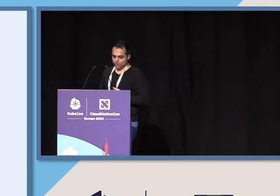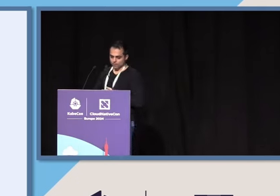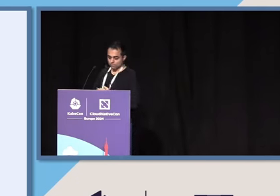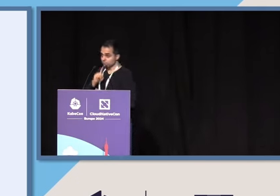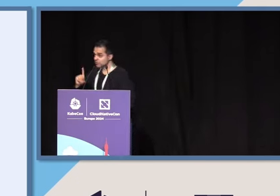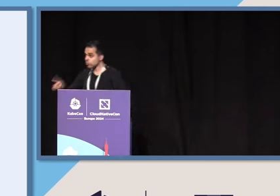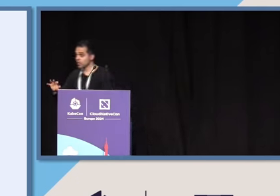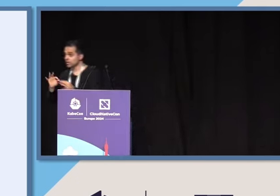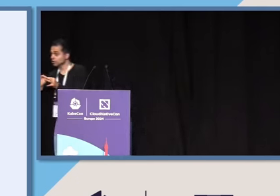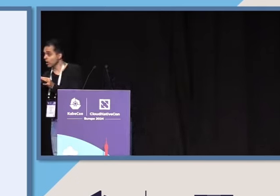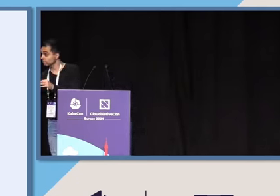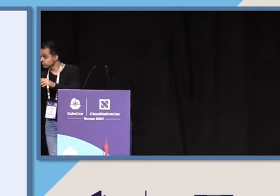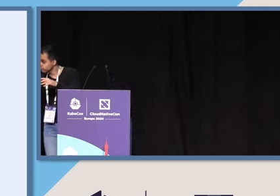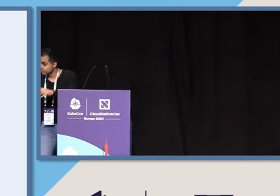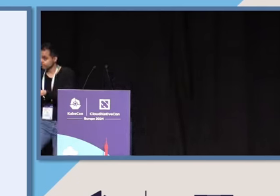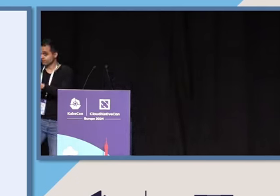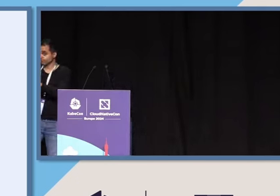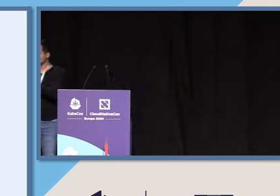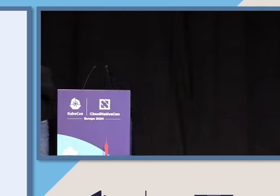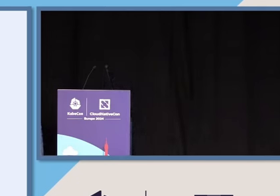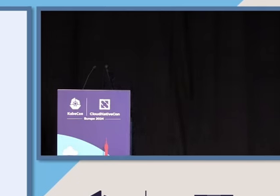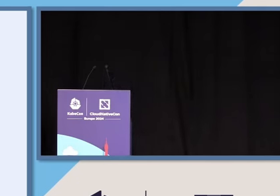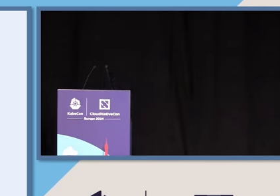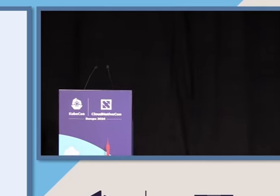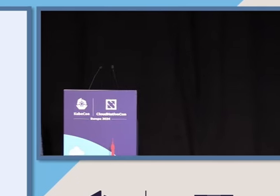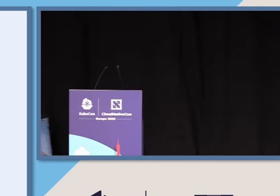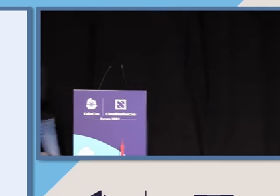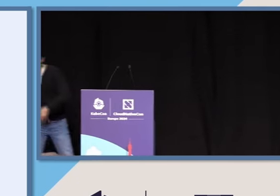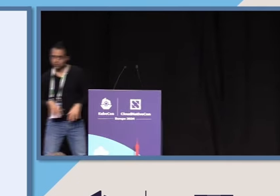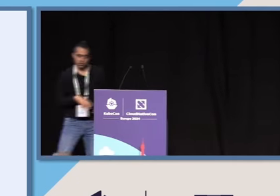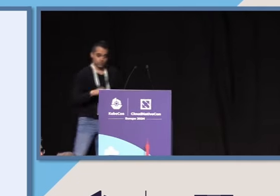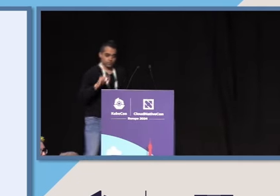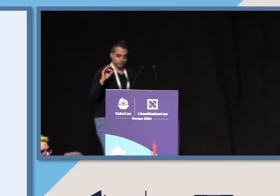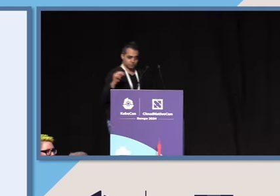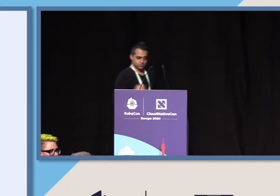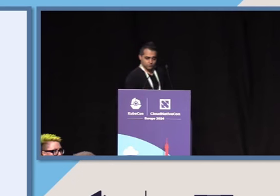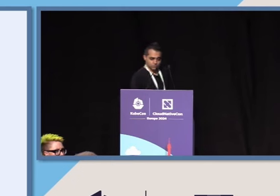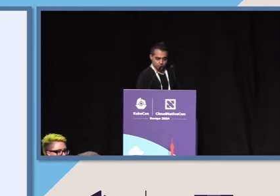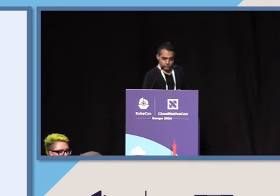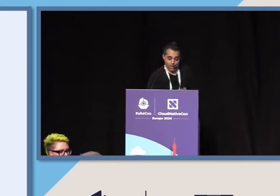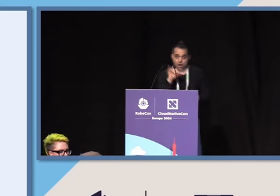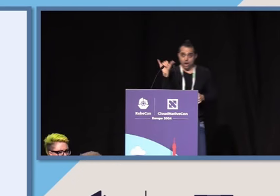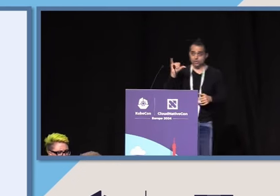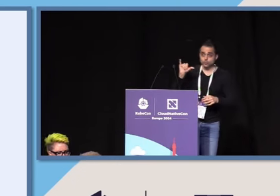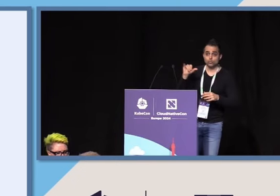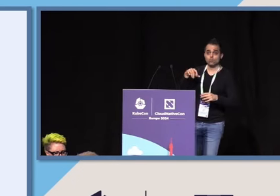interviews. We also need to ensure the presence of sign language interpreters during interviews.